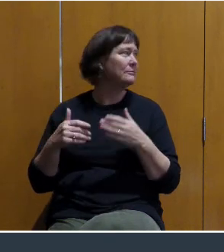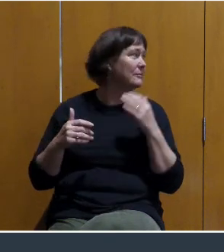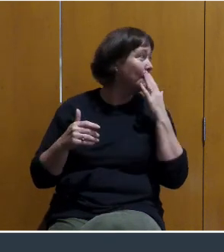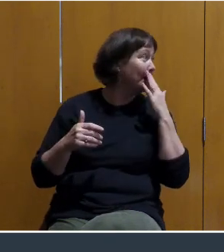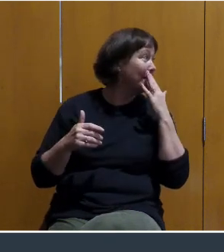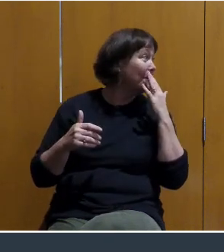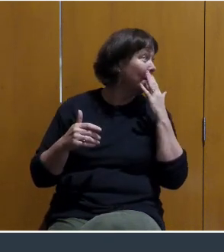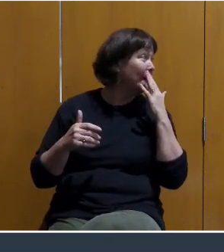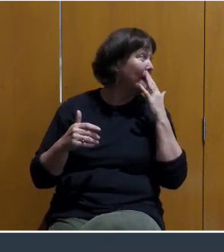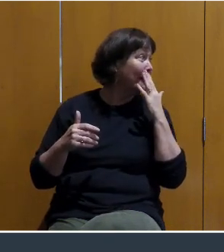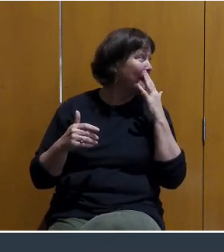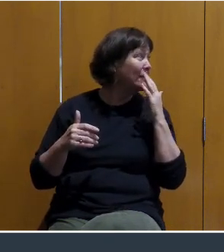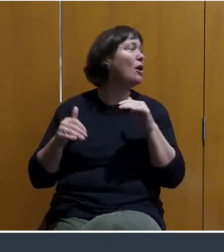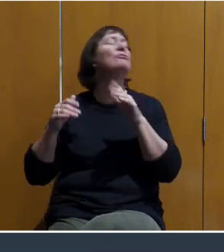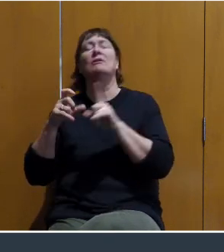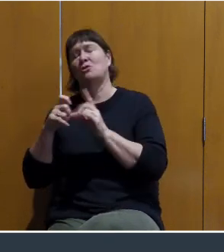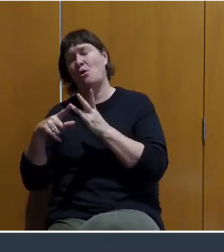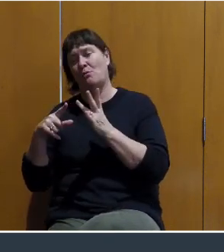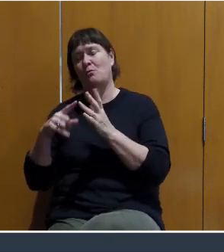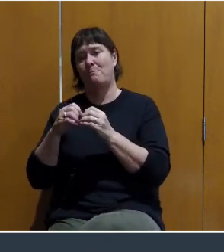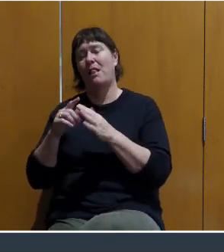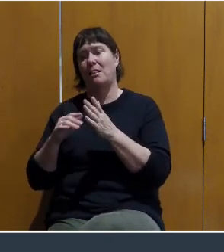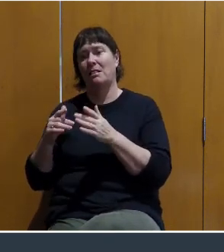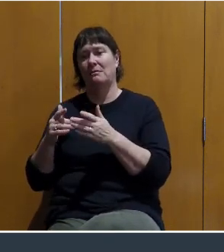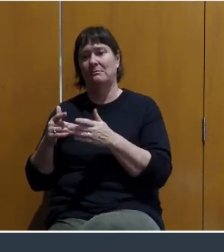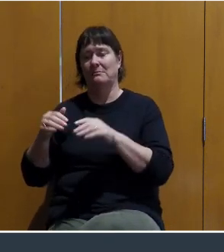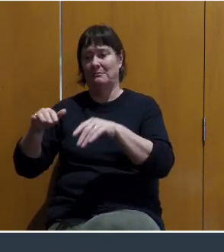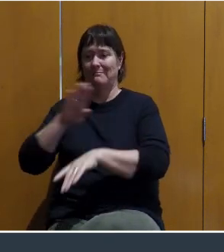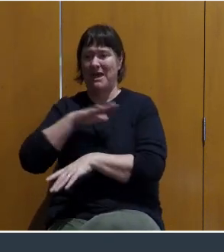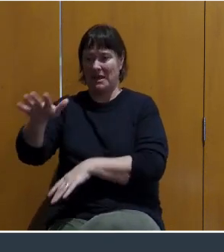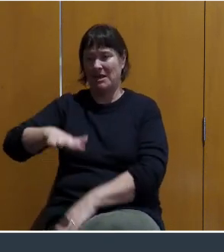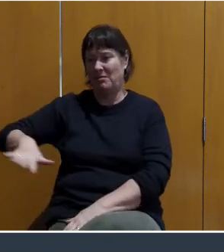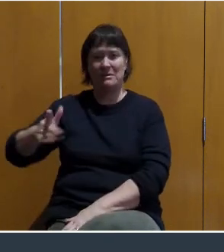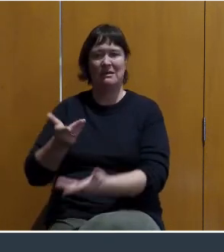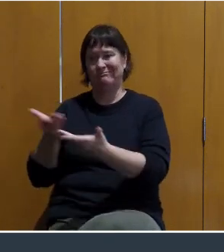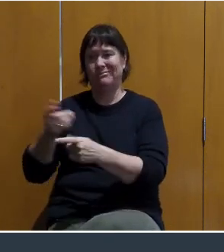few hours to respond to any question to any people that came through that area.